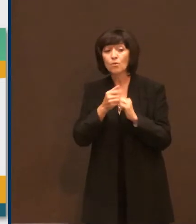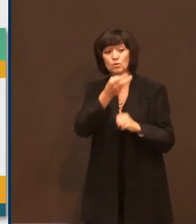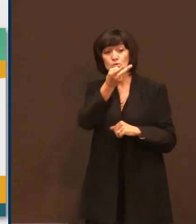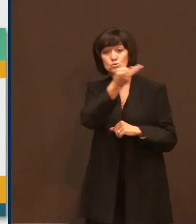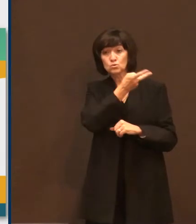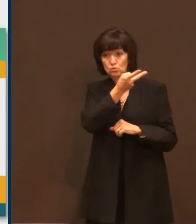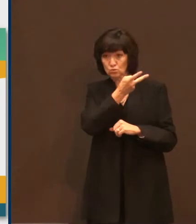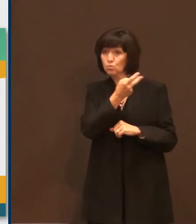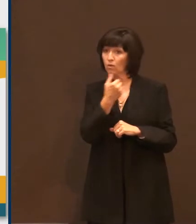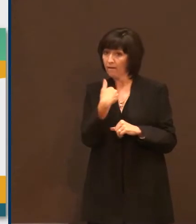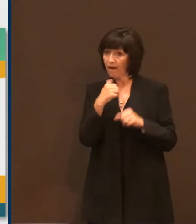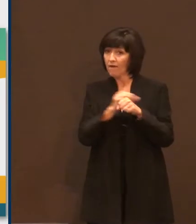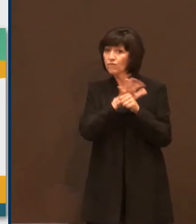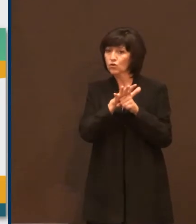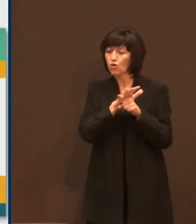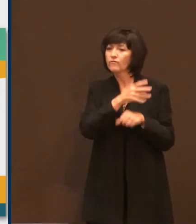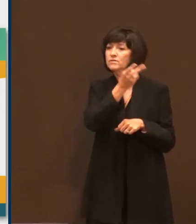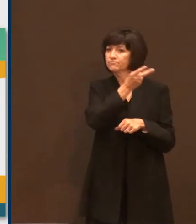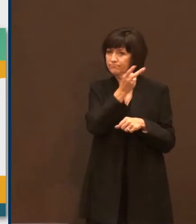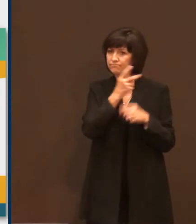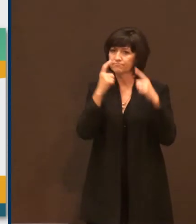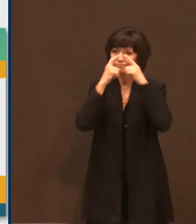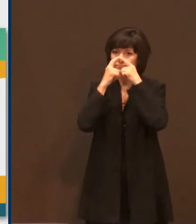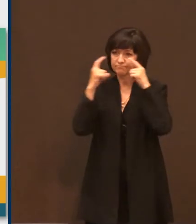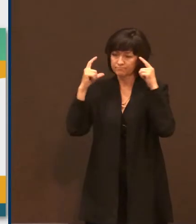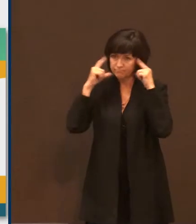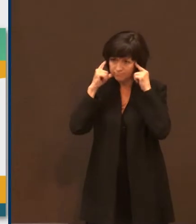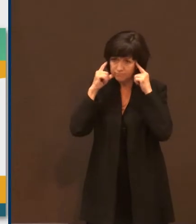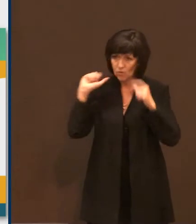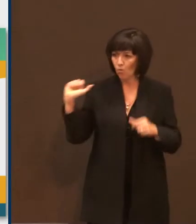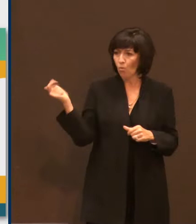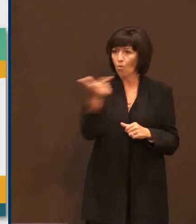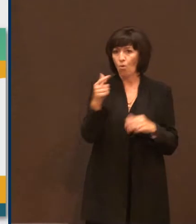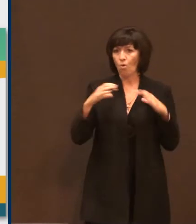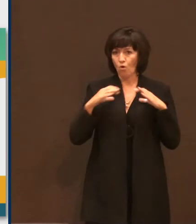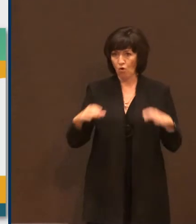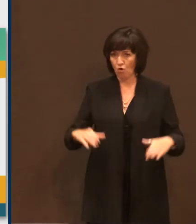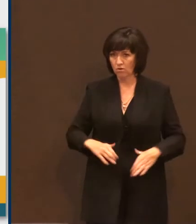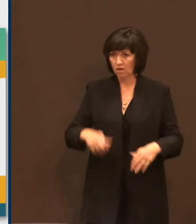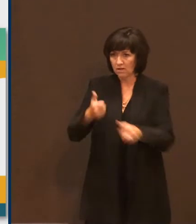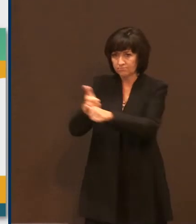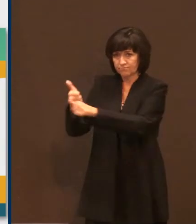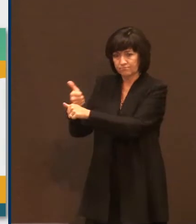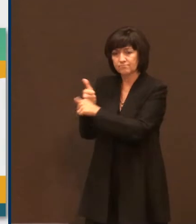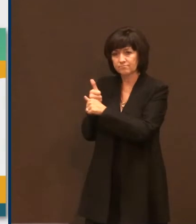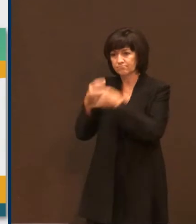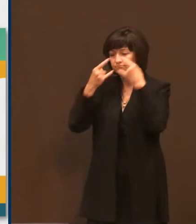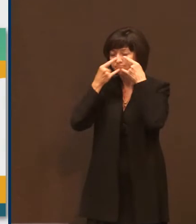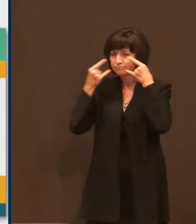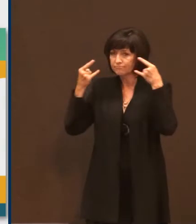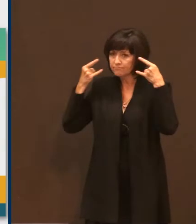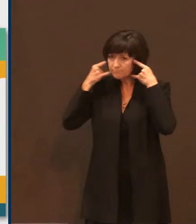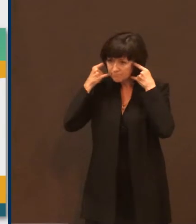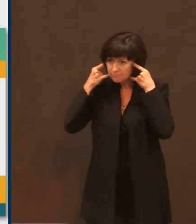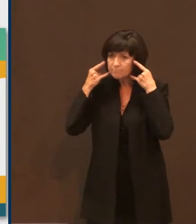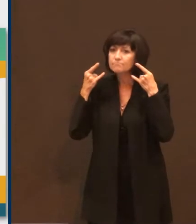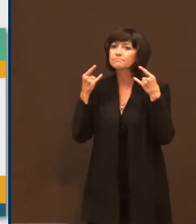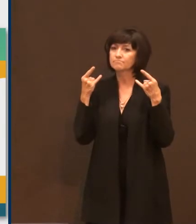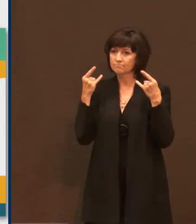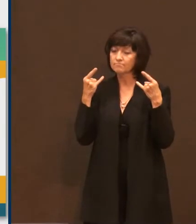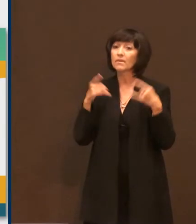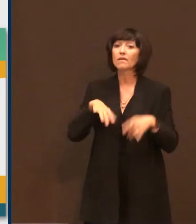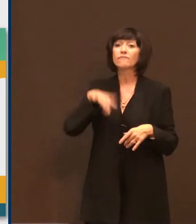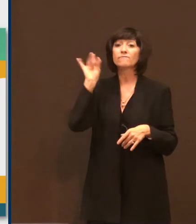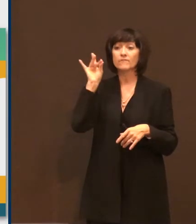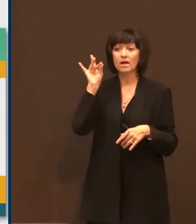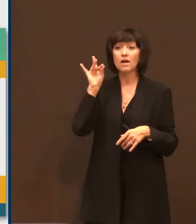were wearing face coverings, and all of the clients in the setting were wearing face coverings. And